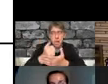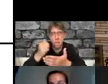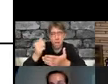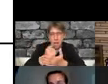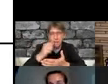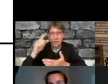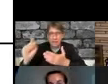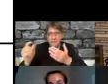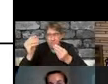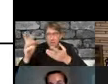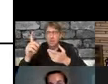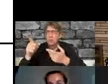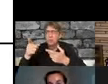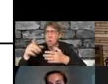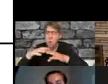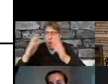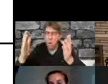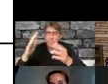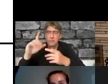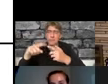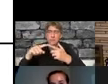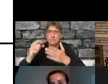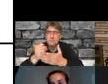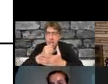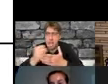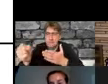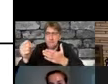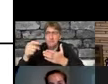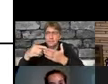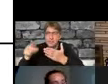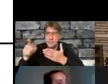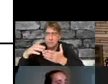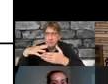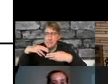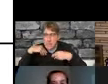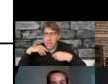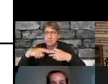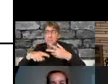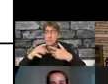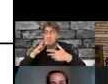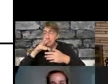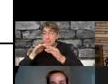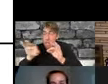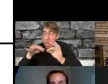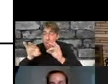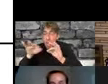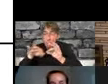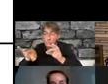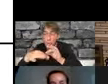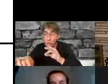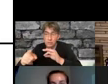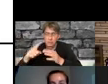service, types of payment accepted, type of retailer, and languages spoken. The retailer will also be evaluated